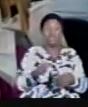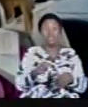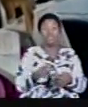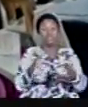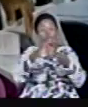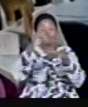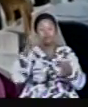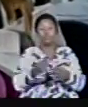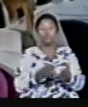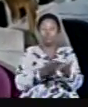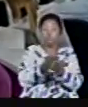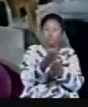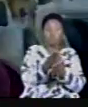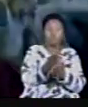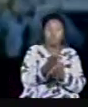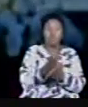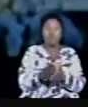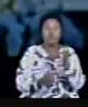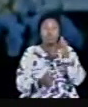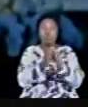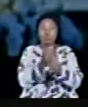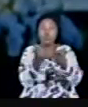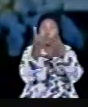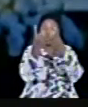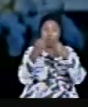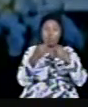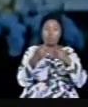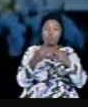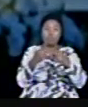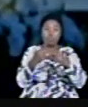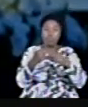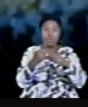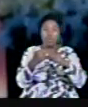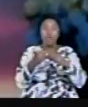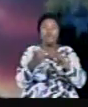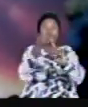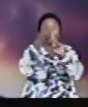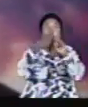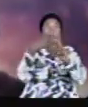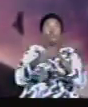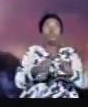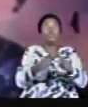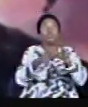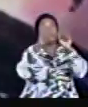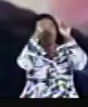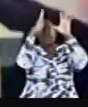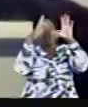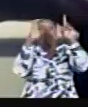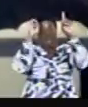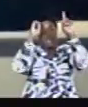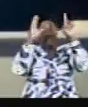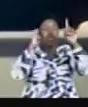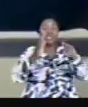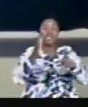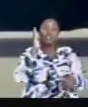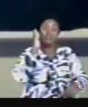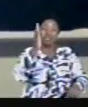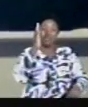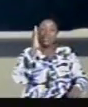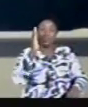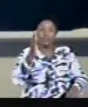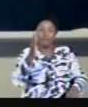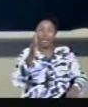which proceedeth from the Father, he shall testify of